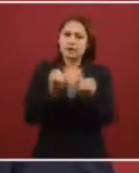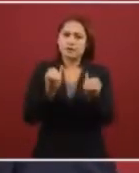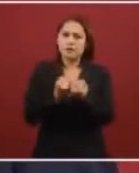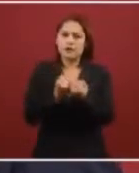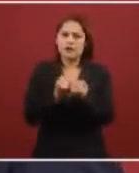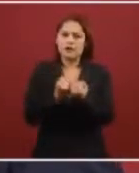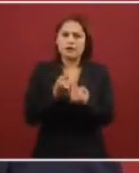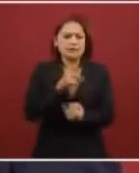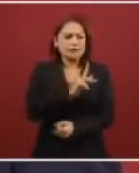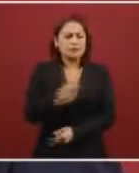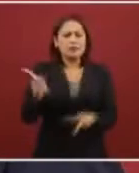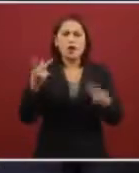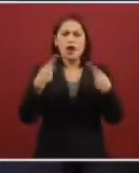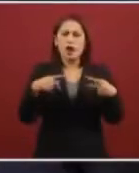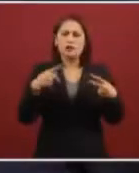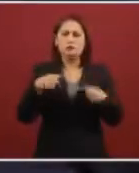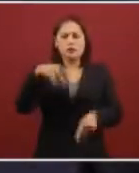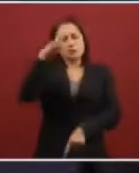yuck, it stinks.